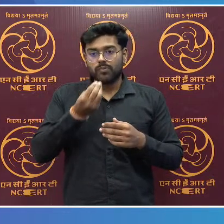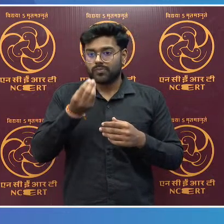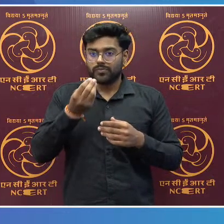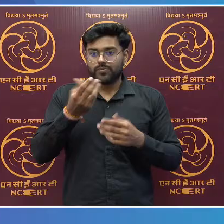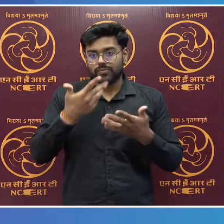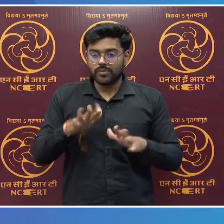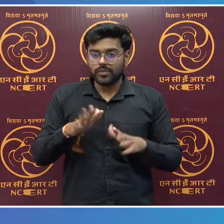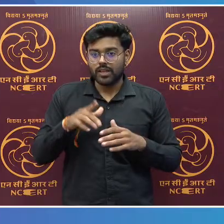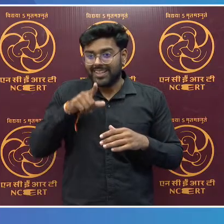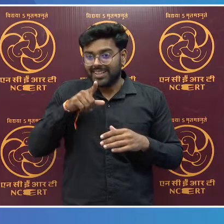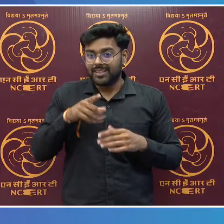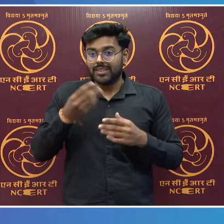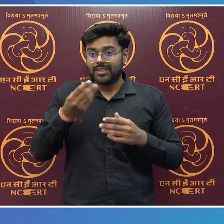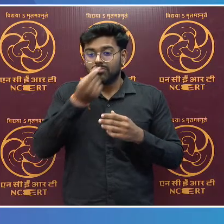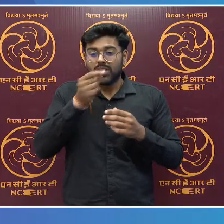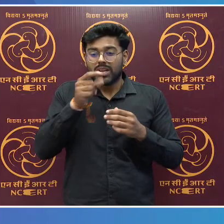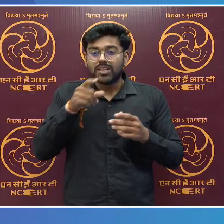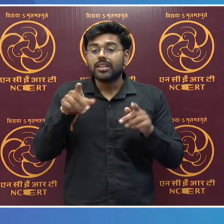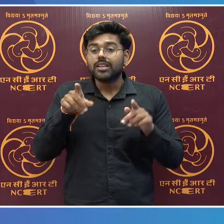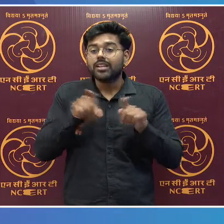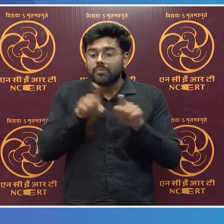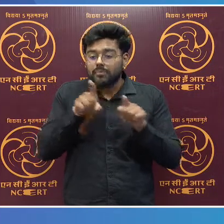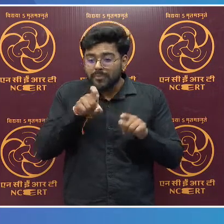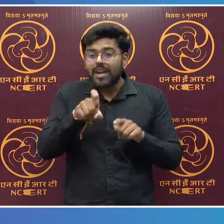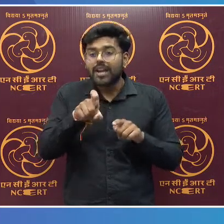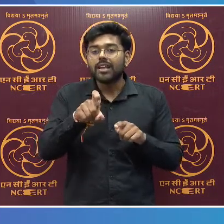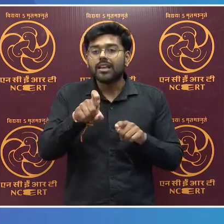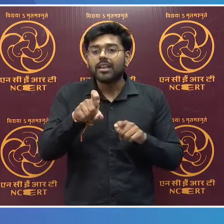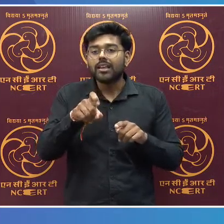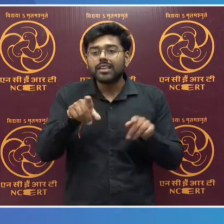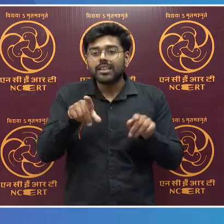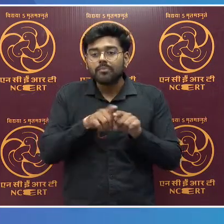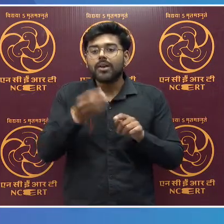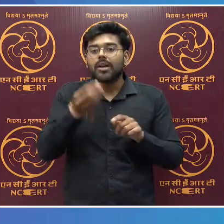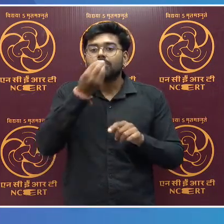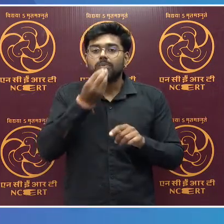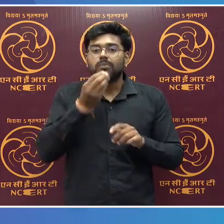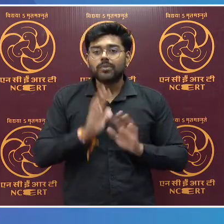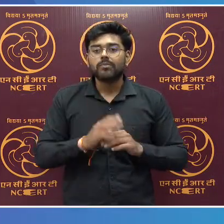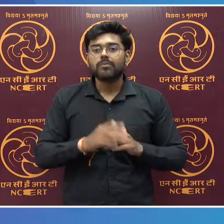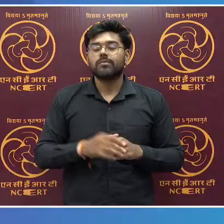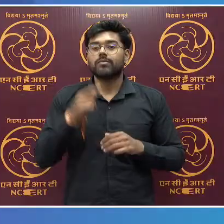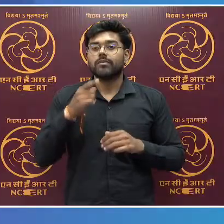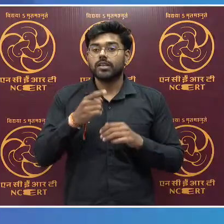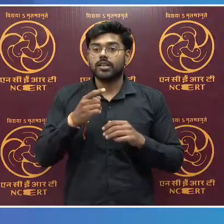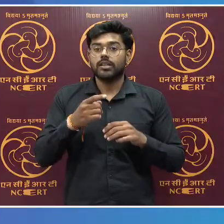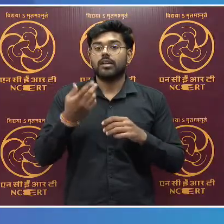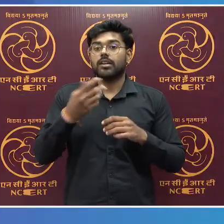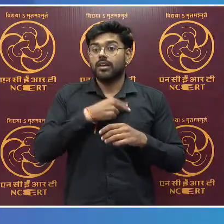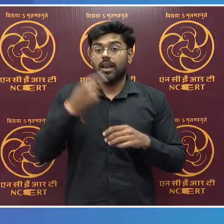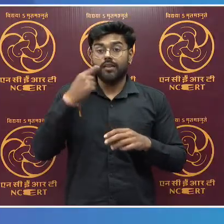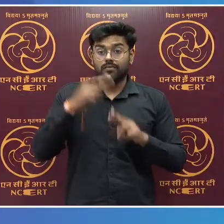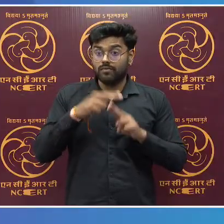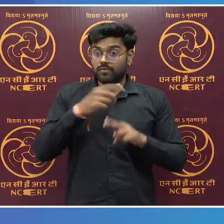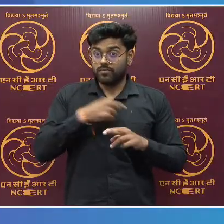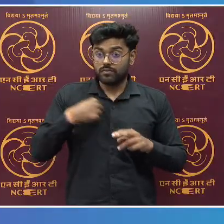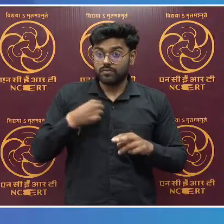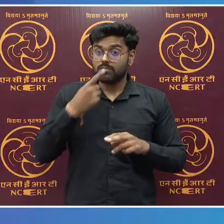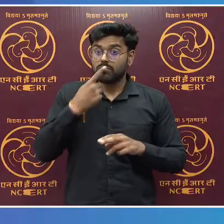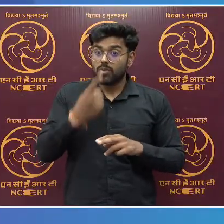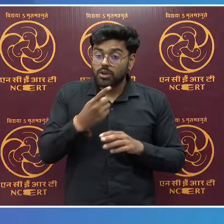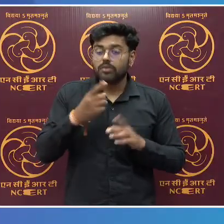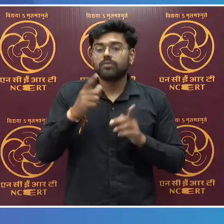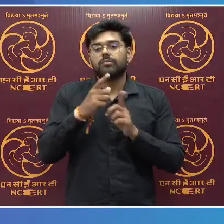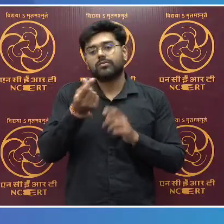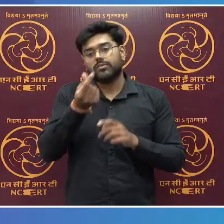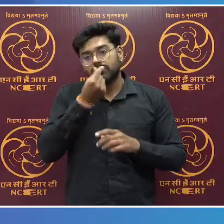consuming a microorganism, okay? So that needs to be prescribed by the doctor and it needs to